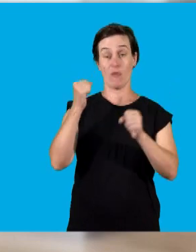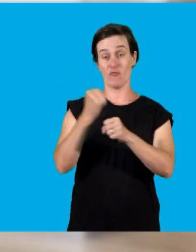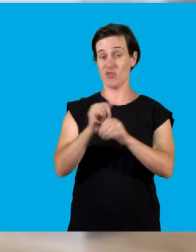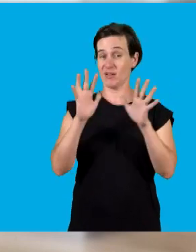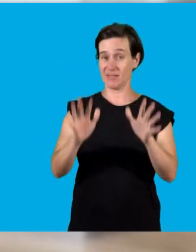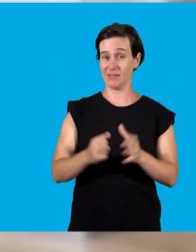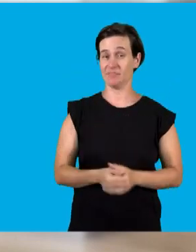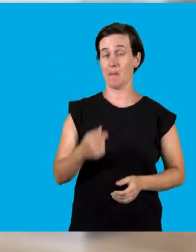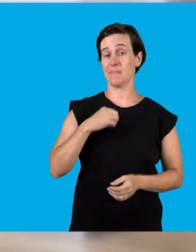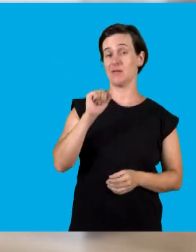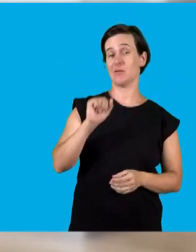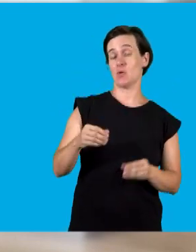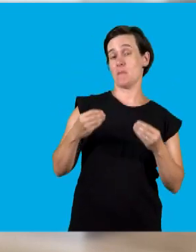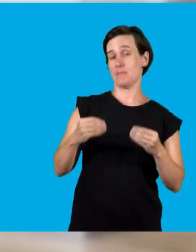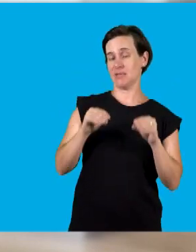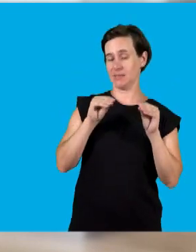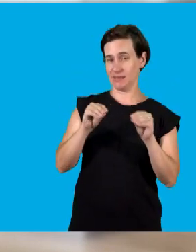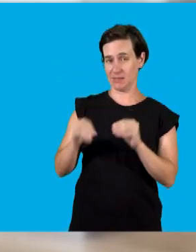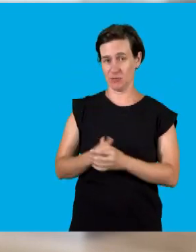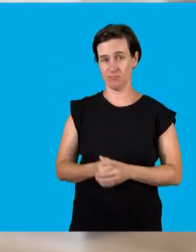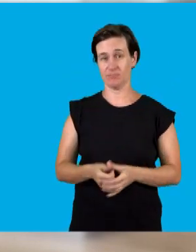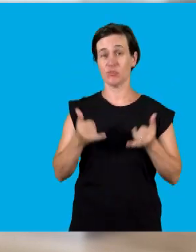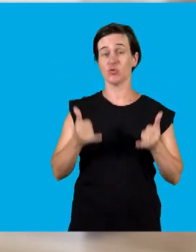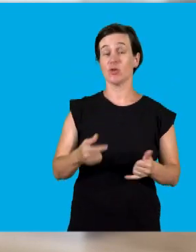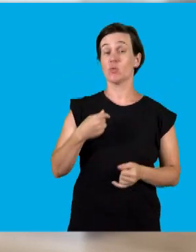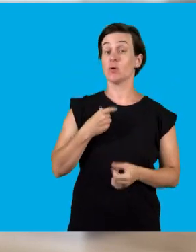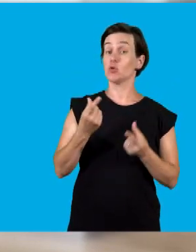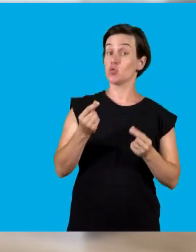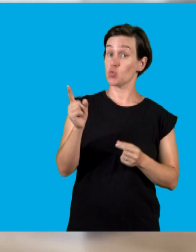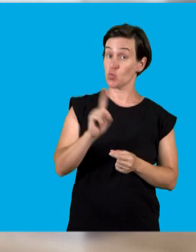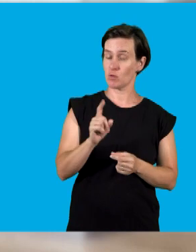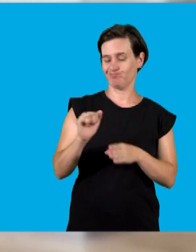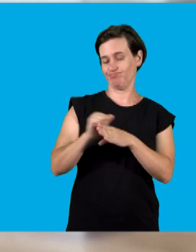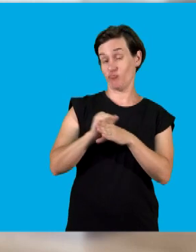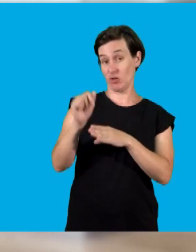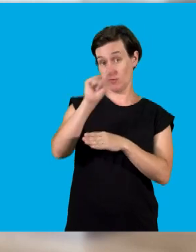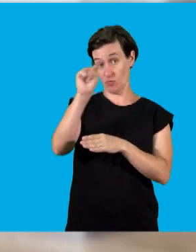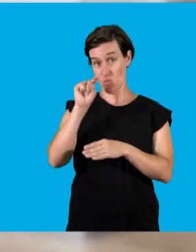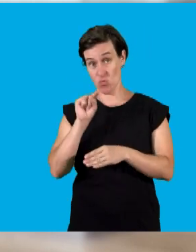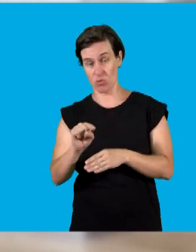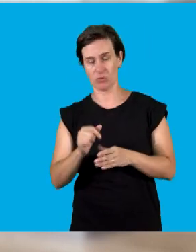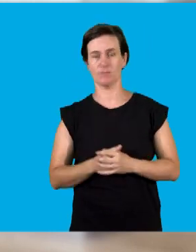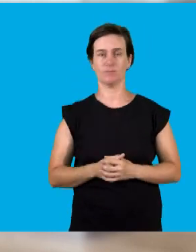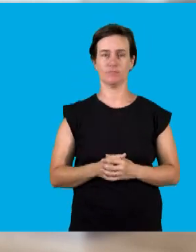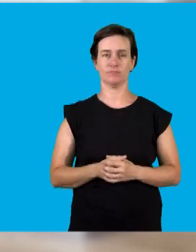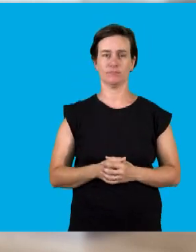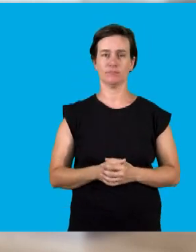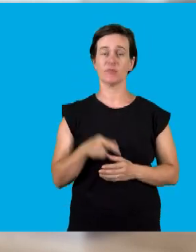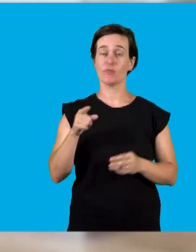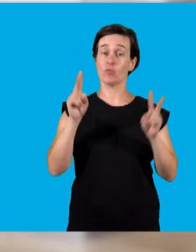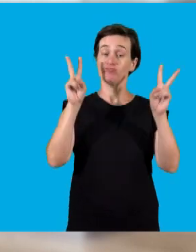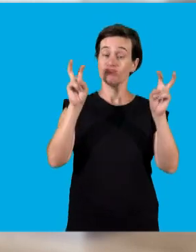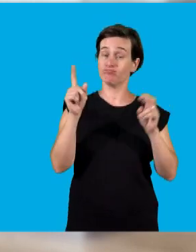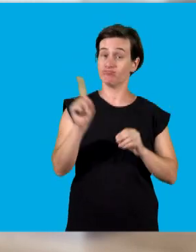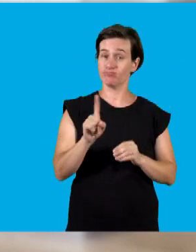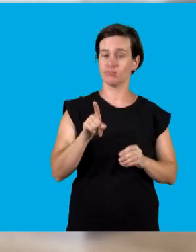Hello grade 10s, I am your business status tutor, and today we will be looking at our practice and applications questions under